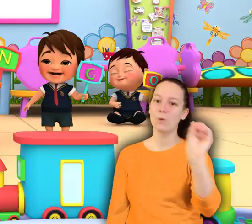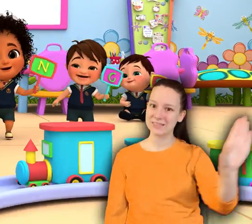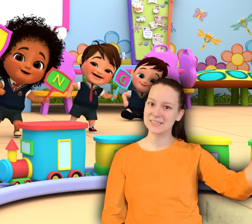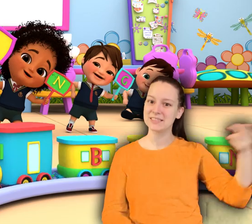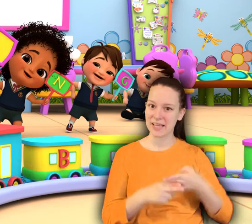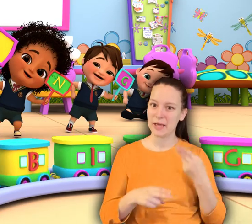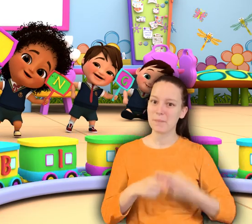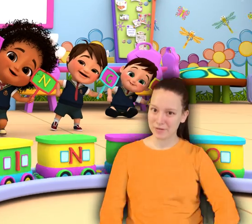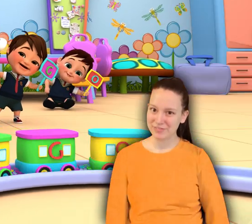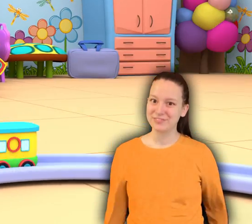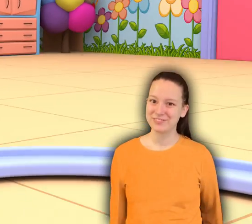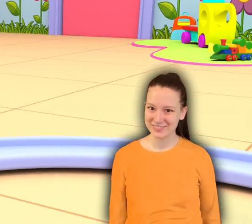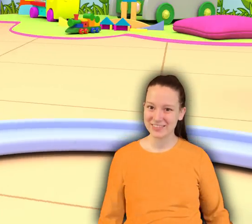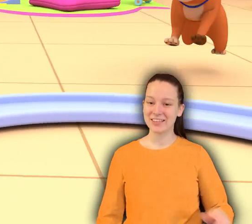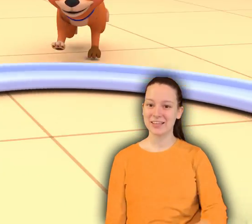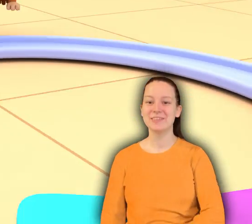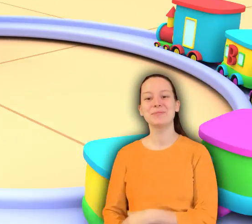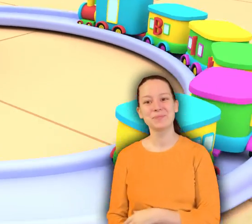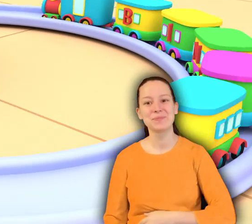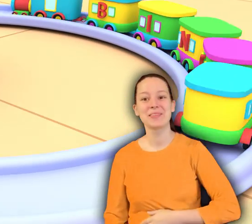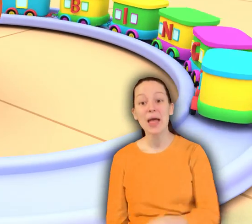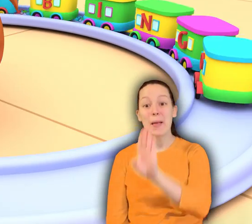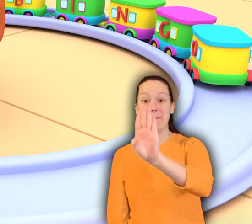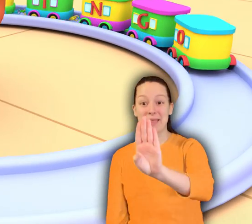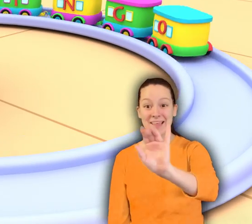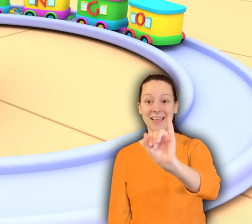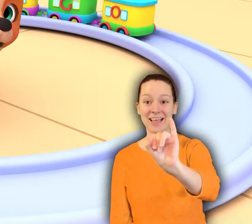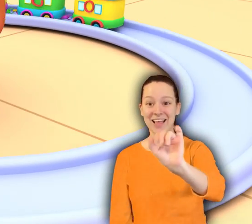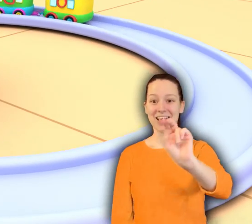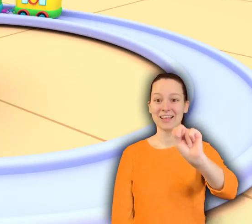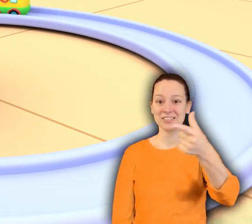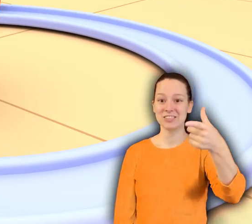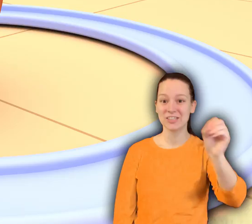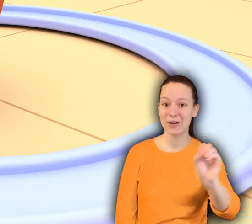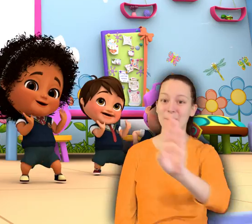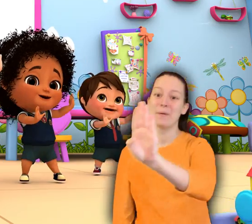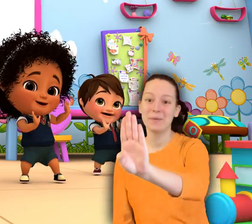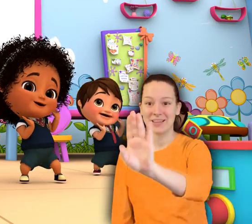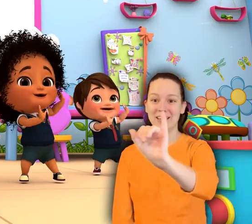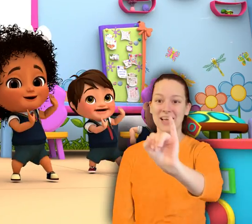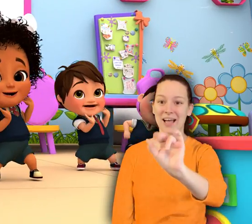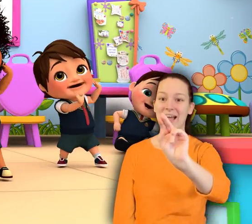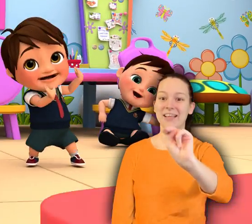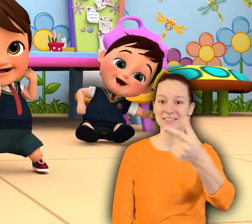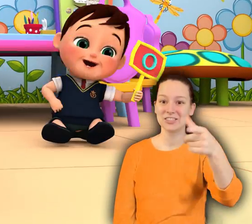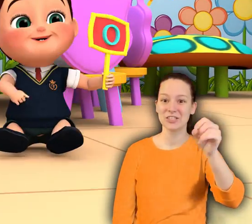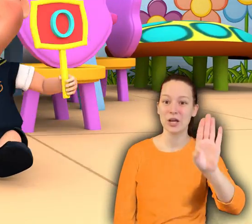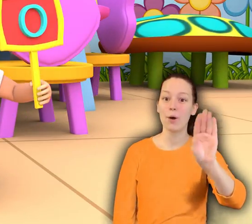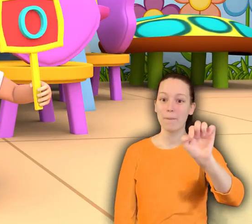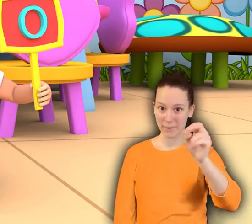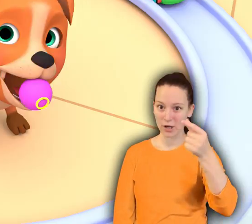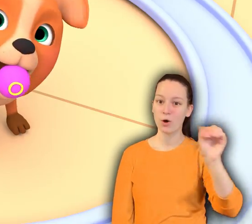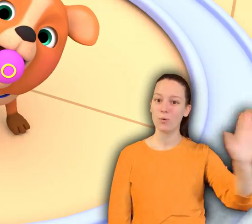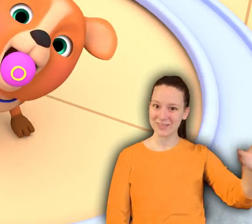and Bingo was his name oh b i n g o b i n g o b i